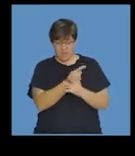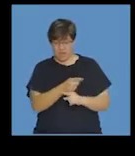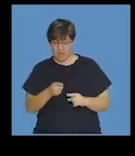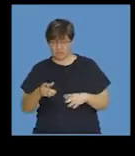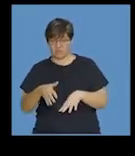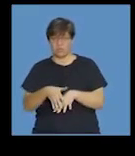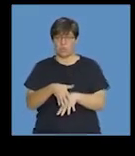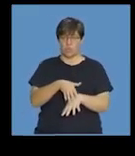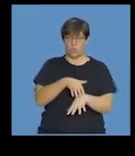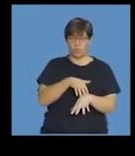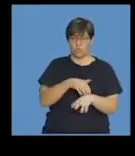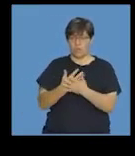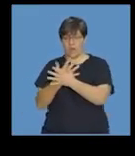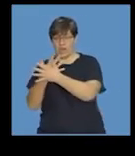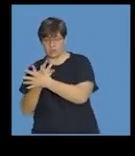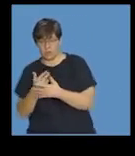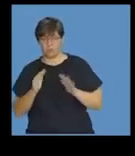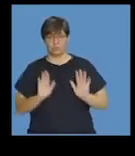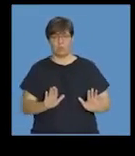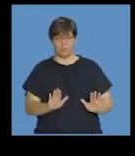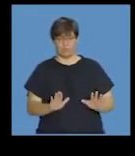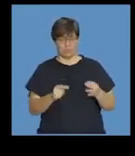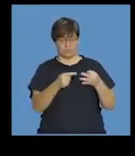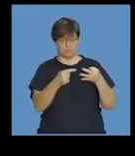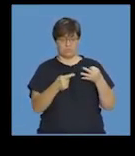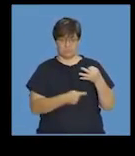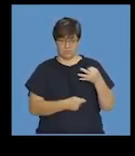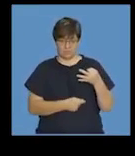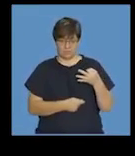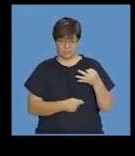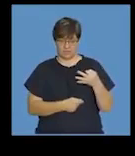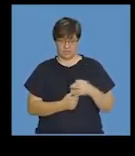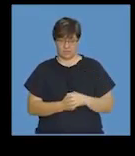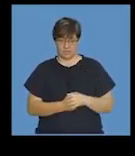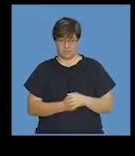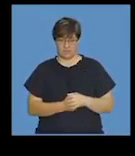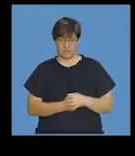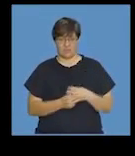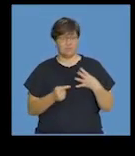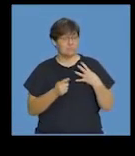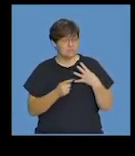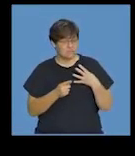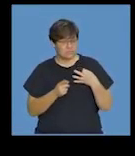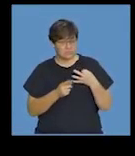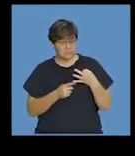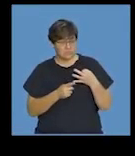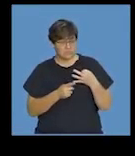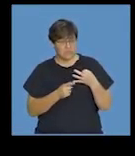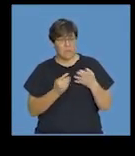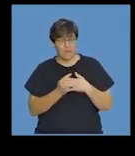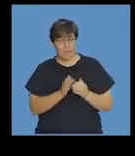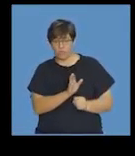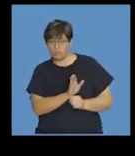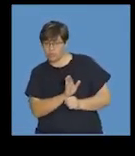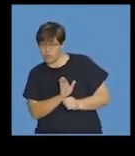up, or stop. And these are all good things. It can also make it change direction. Now